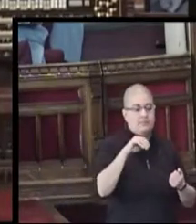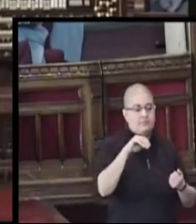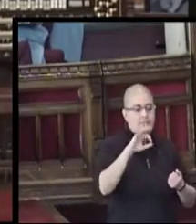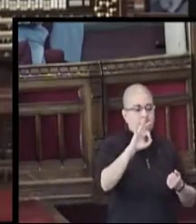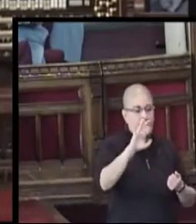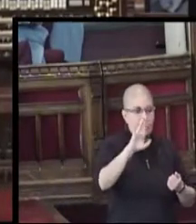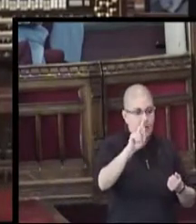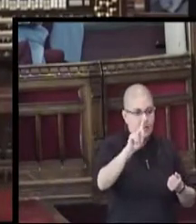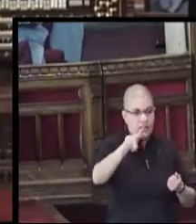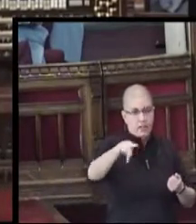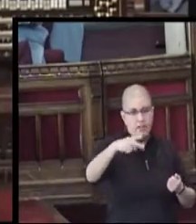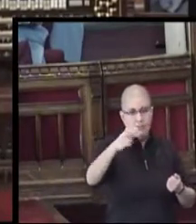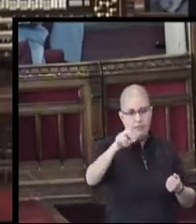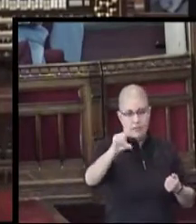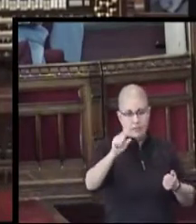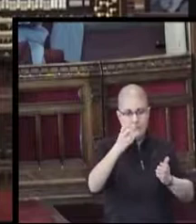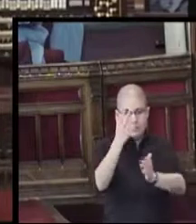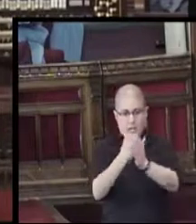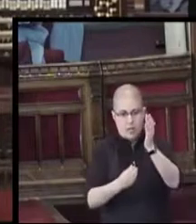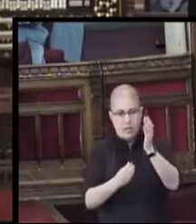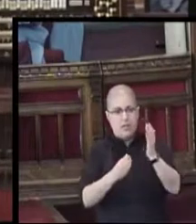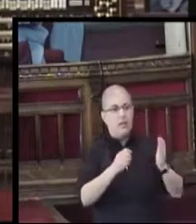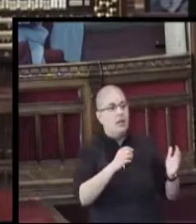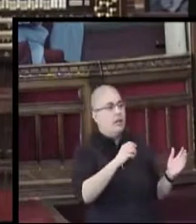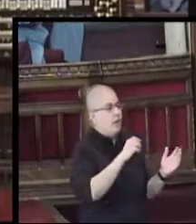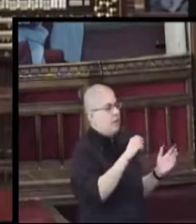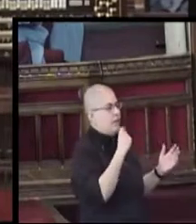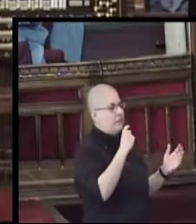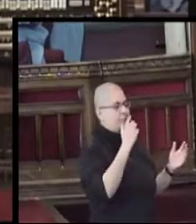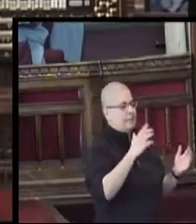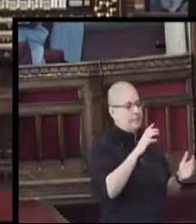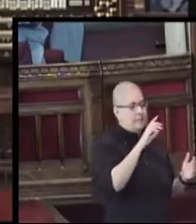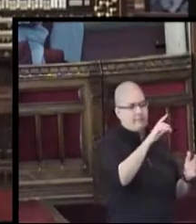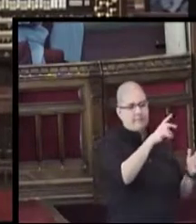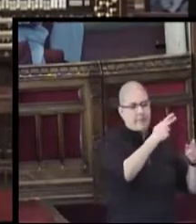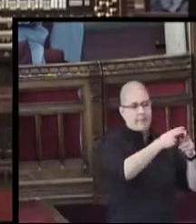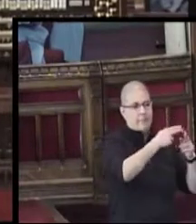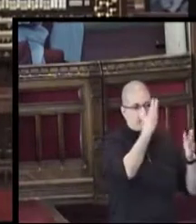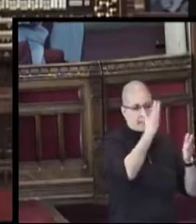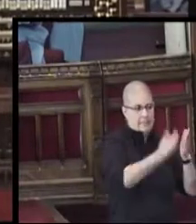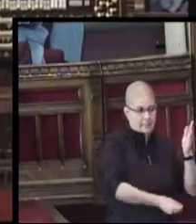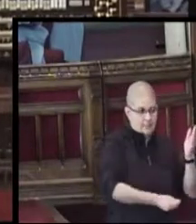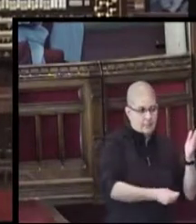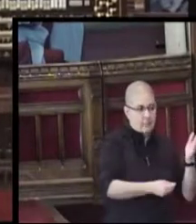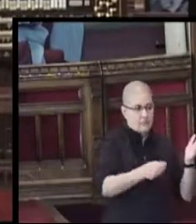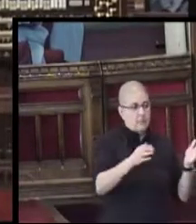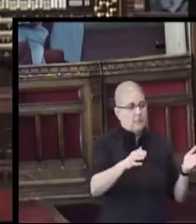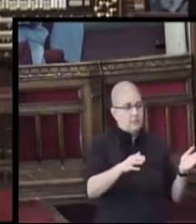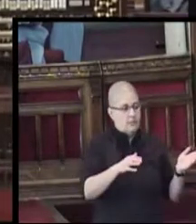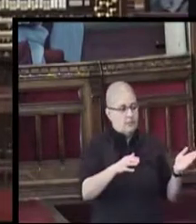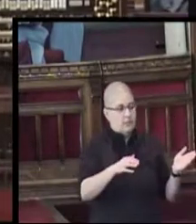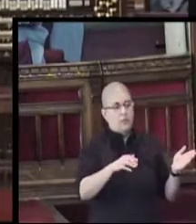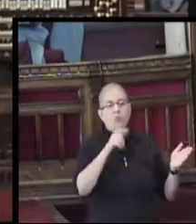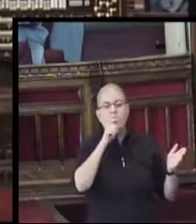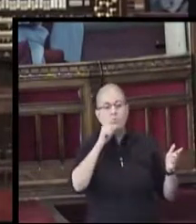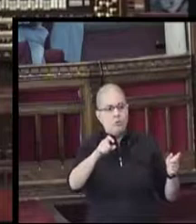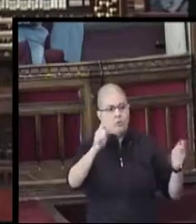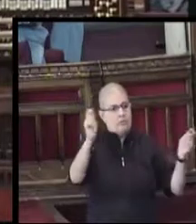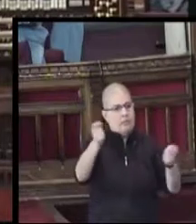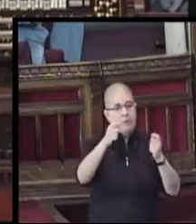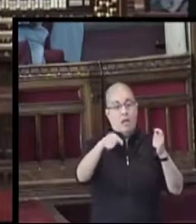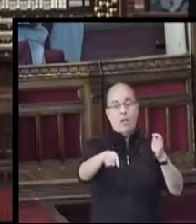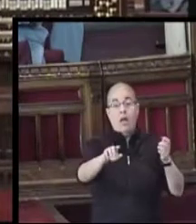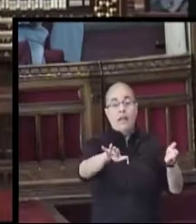our denomination, wrote this: "We do not celebrate the death of Fred Phelps. We have lived under the shadow of his